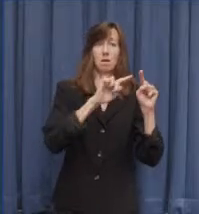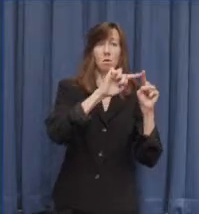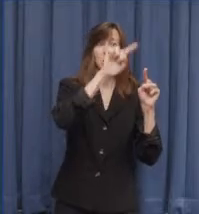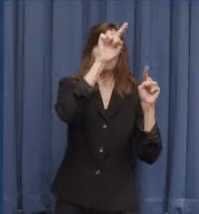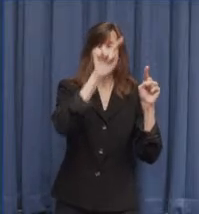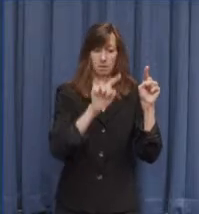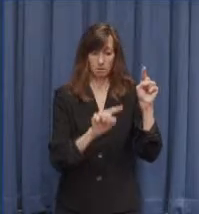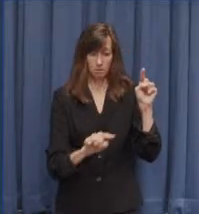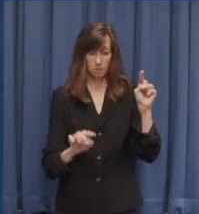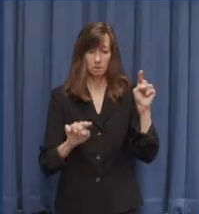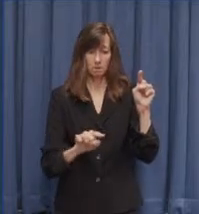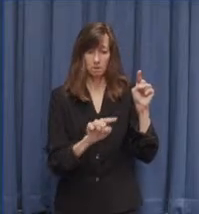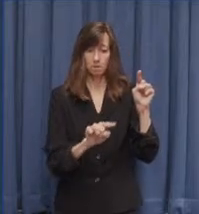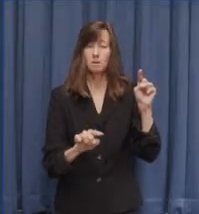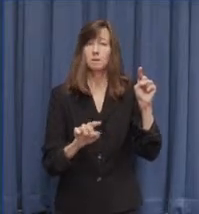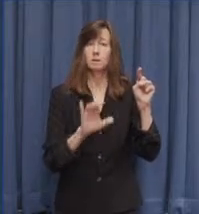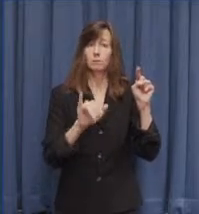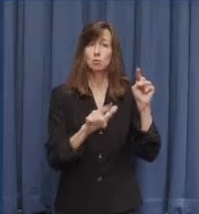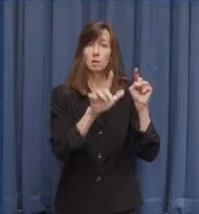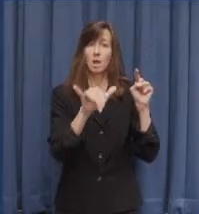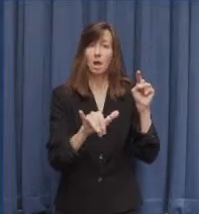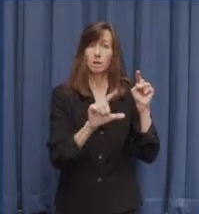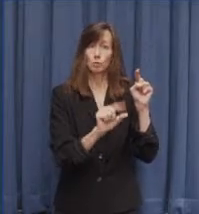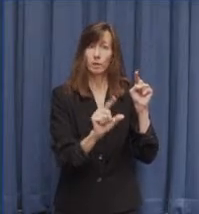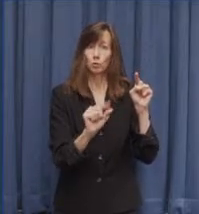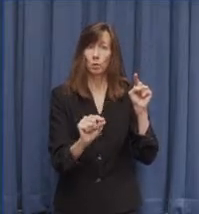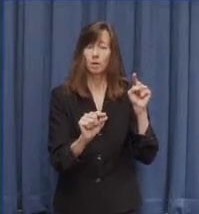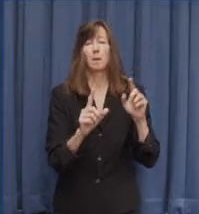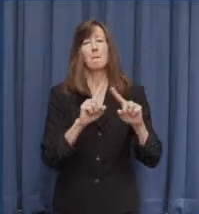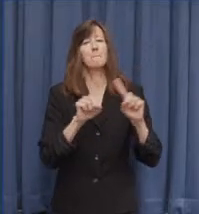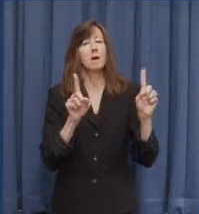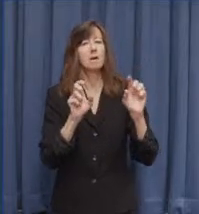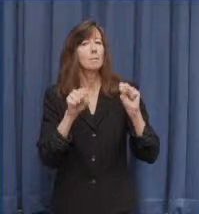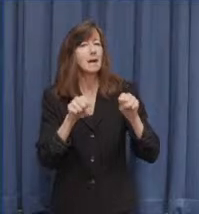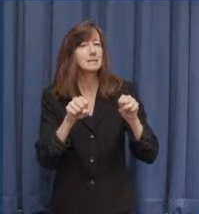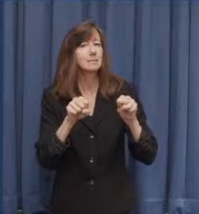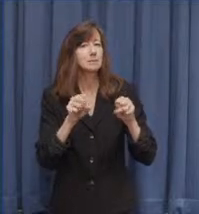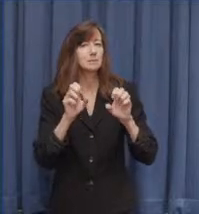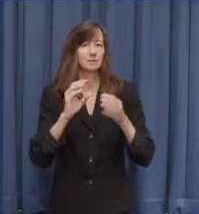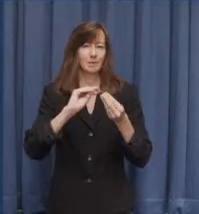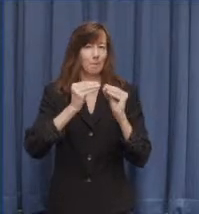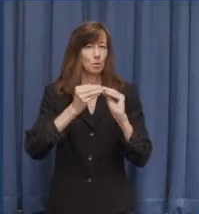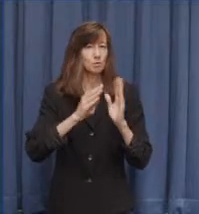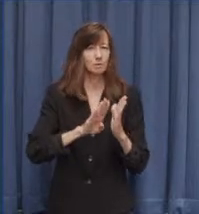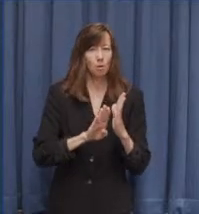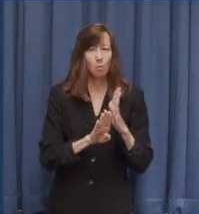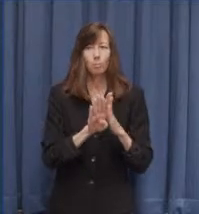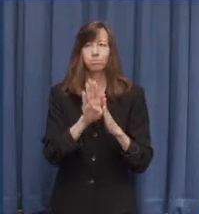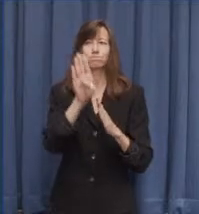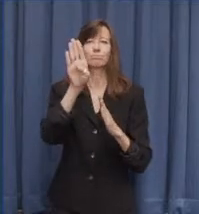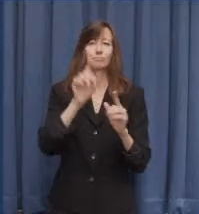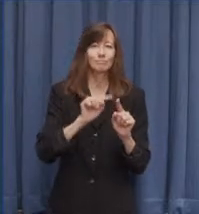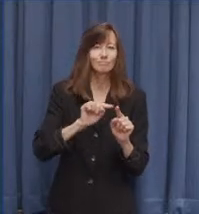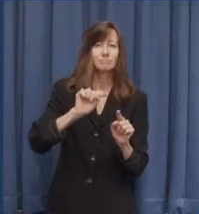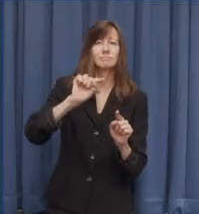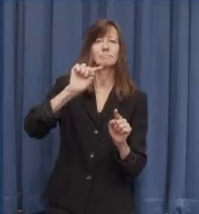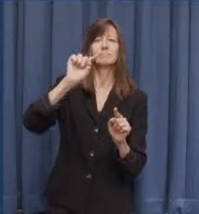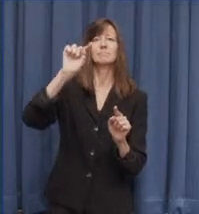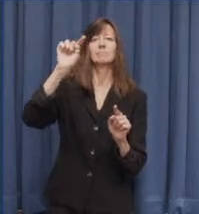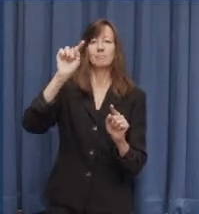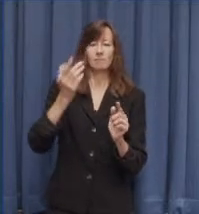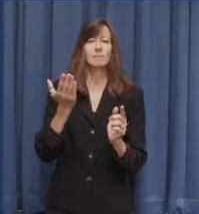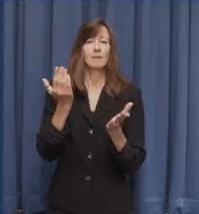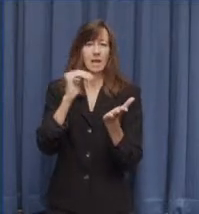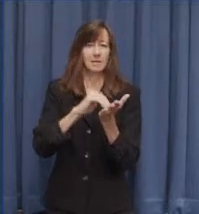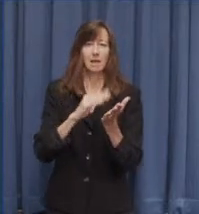possibility for numbers to go back up exists. And that is really what we have to maintain our guard